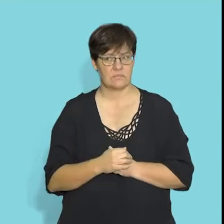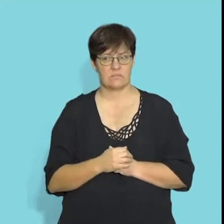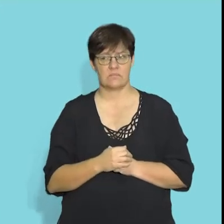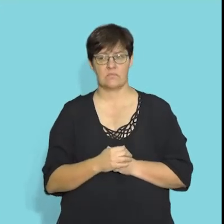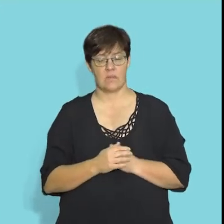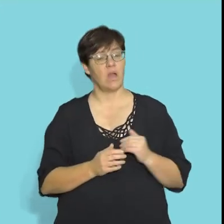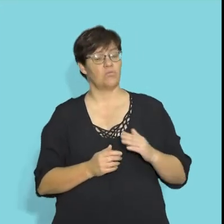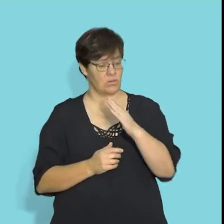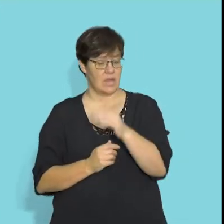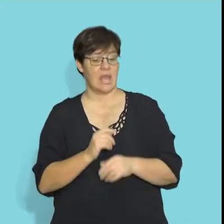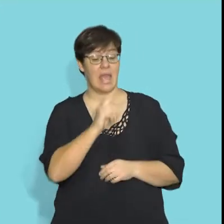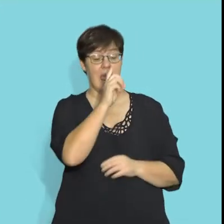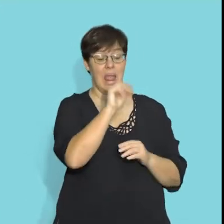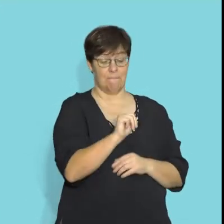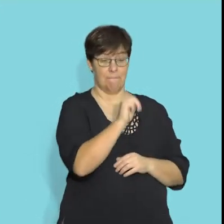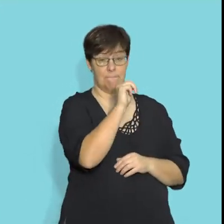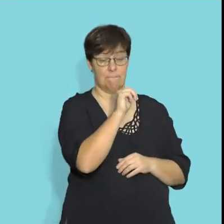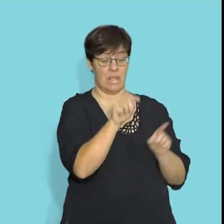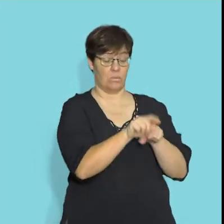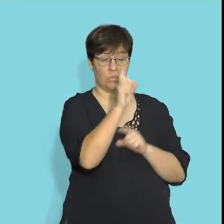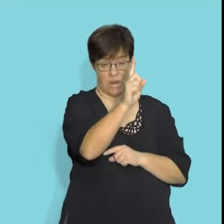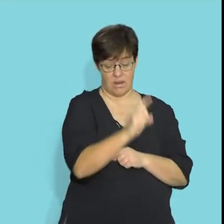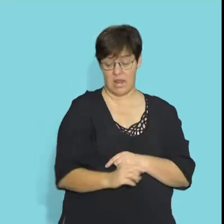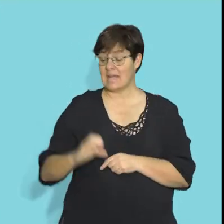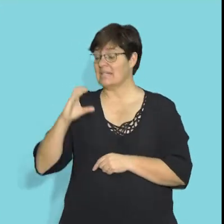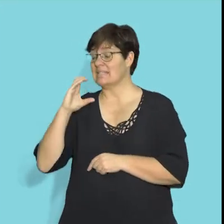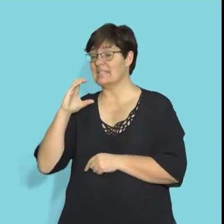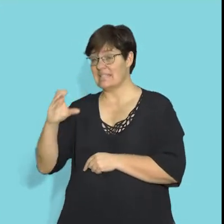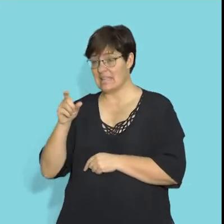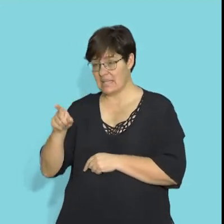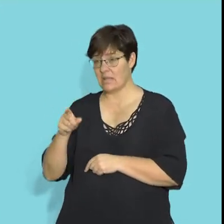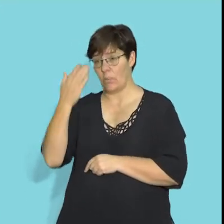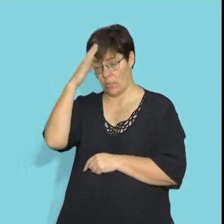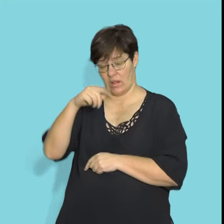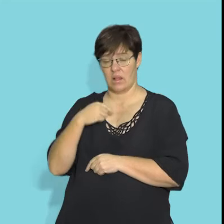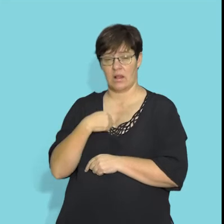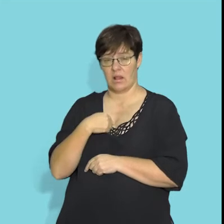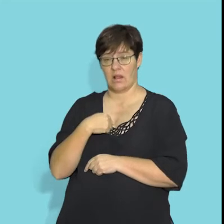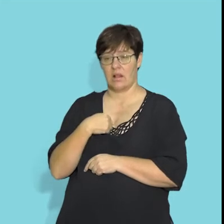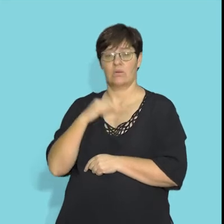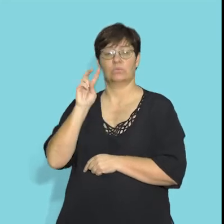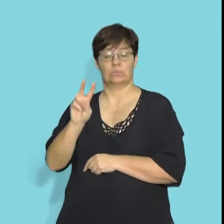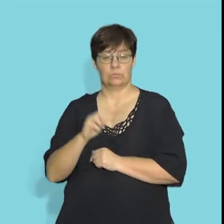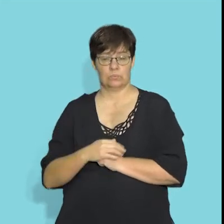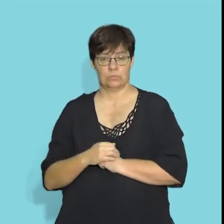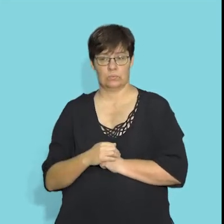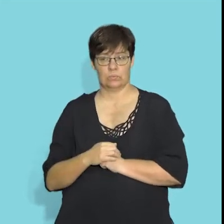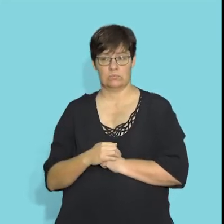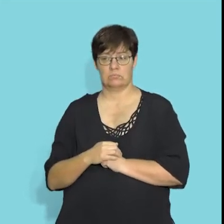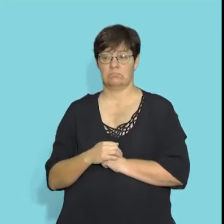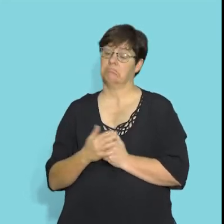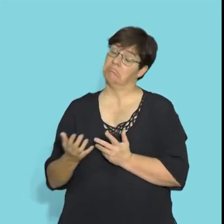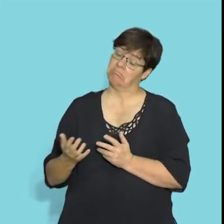know what the gradient is, m is equal to 1, and I know what the y-cut is, c is equal to 2,